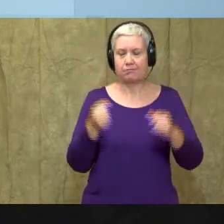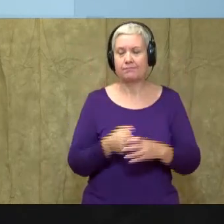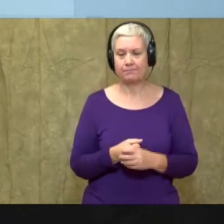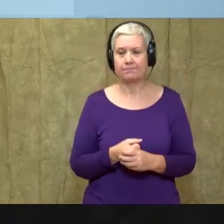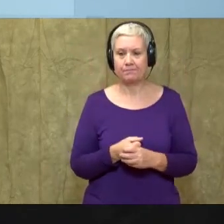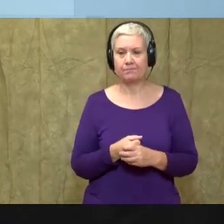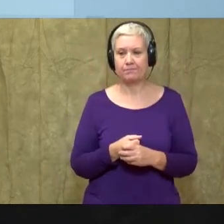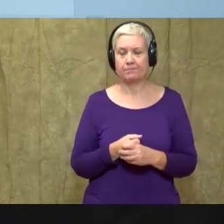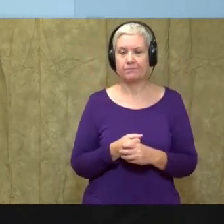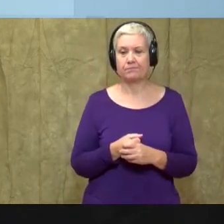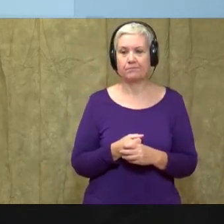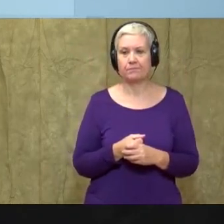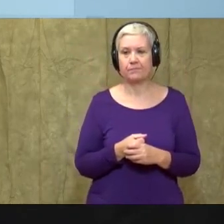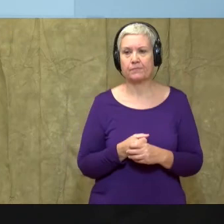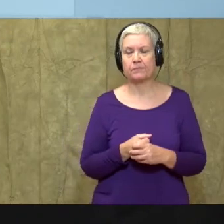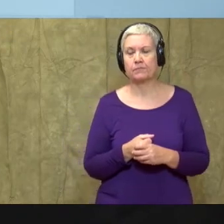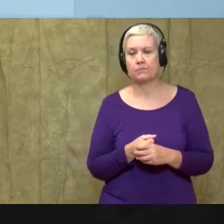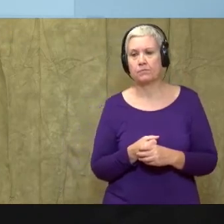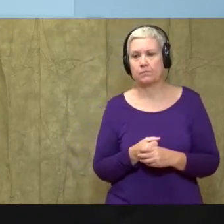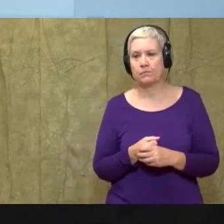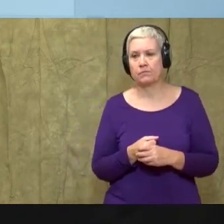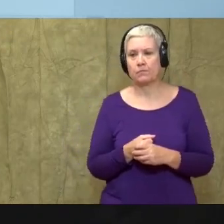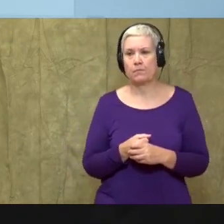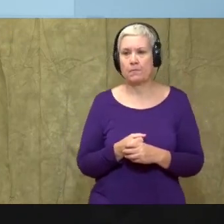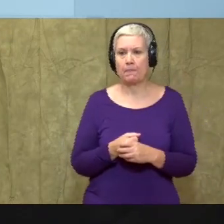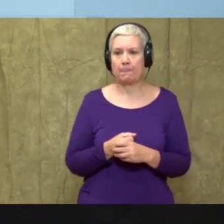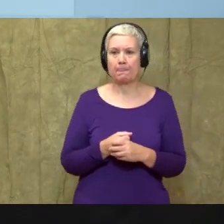happens in a text.